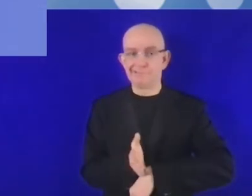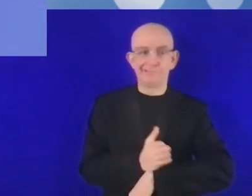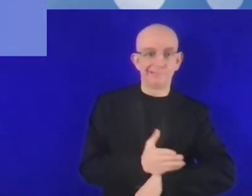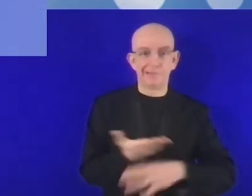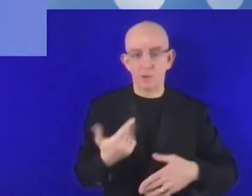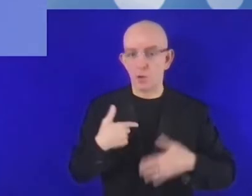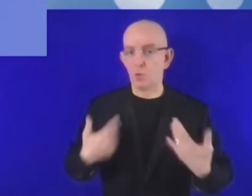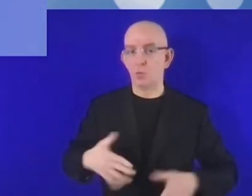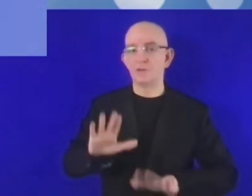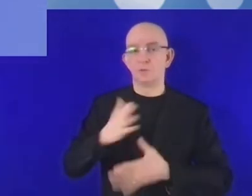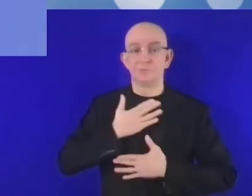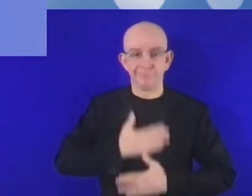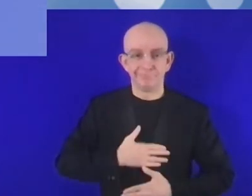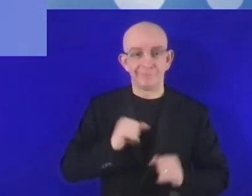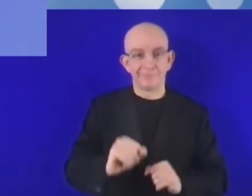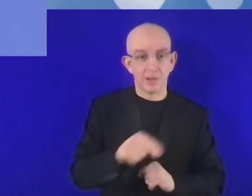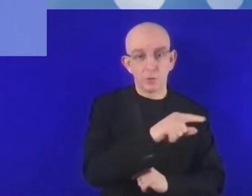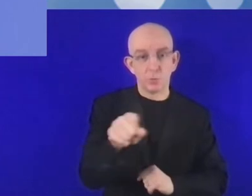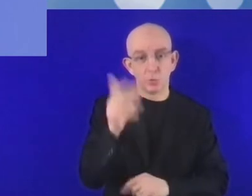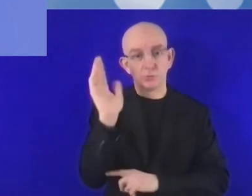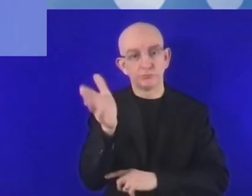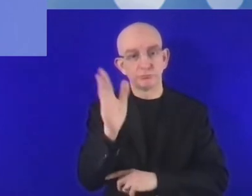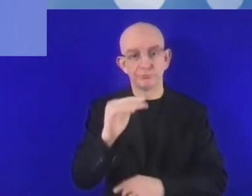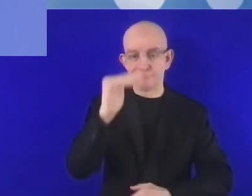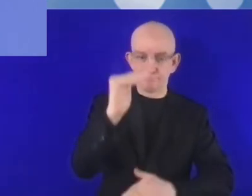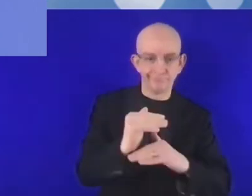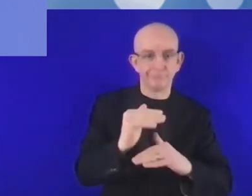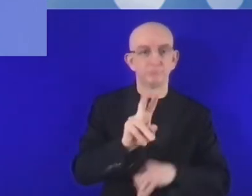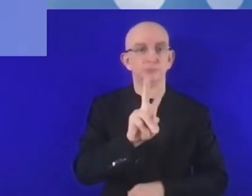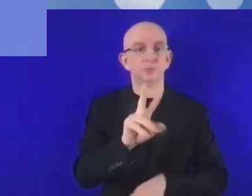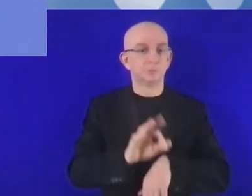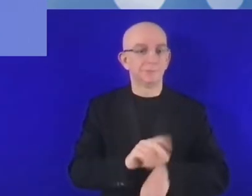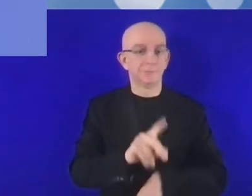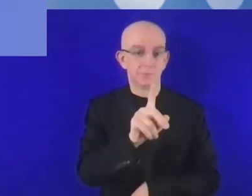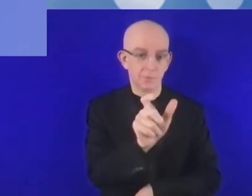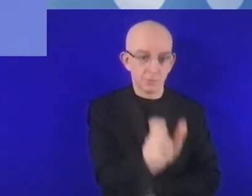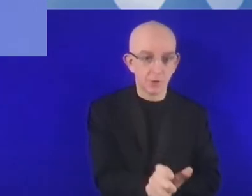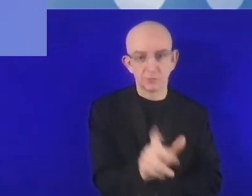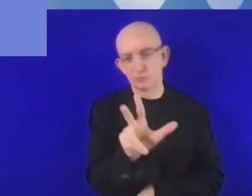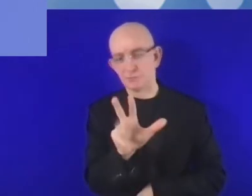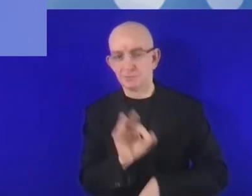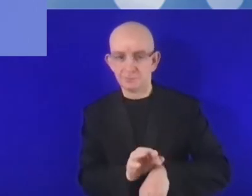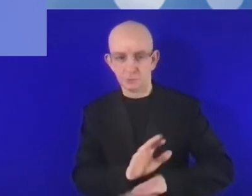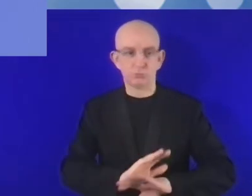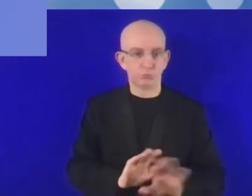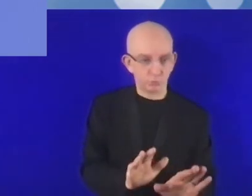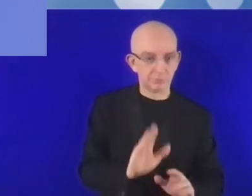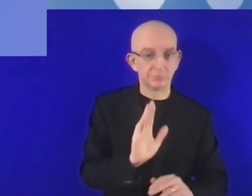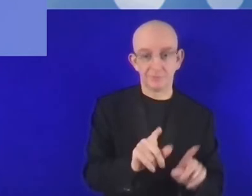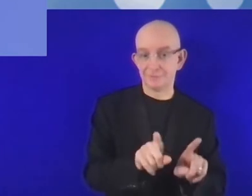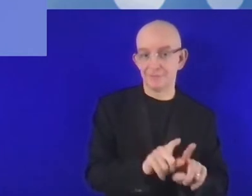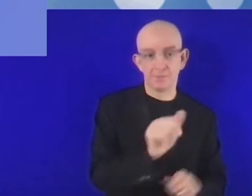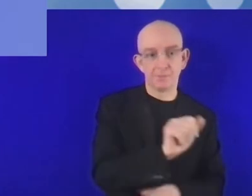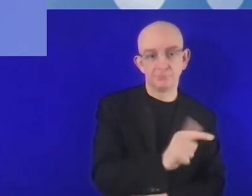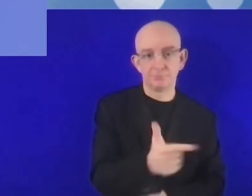minutes and per person in the same in the same order actually that there will be question open question to to all of